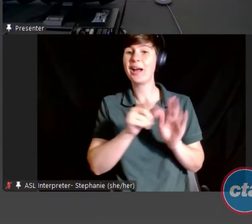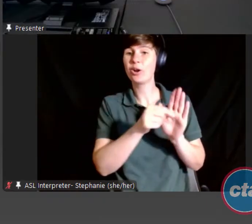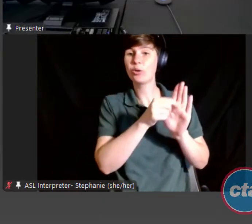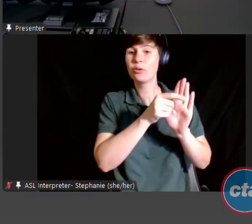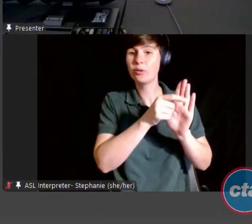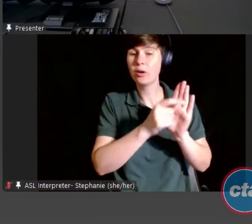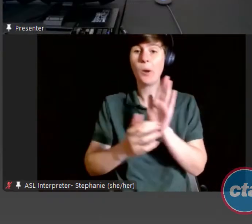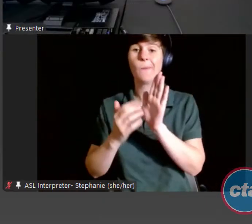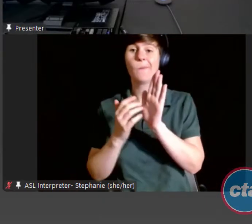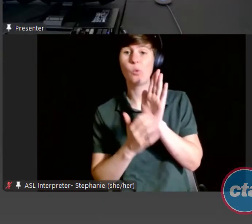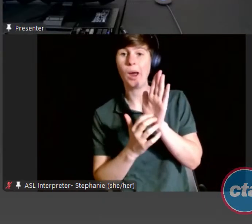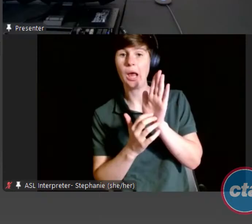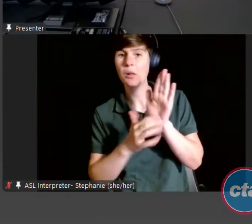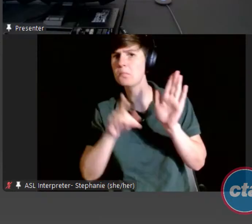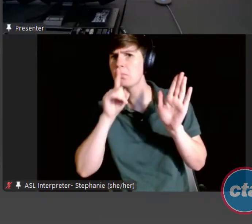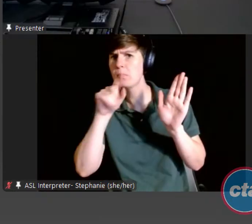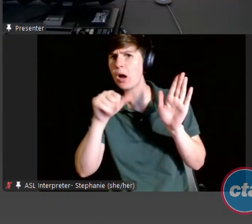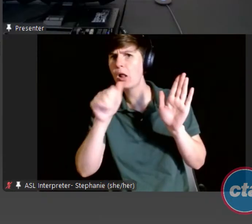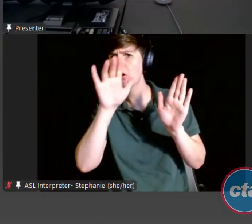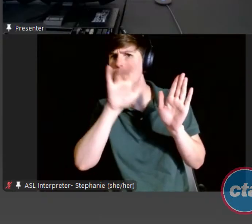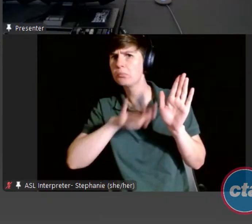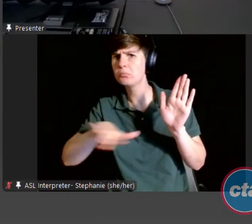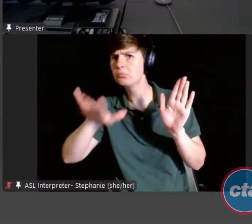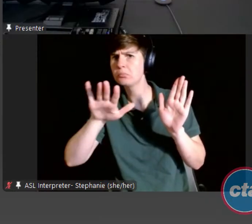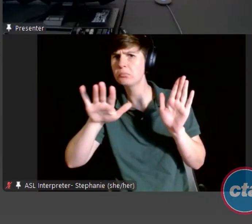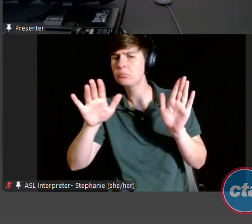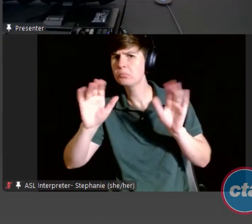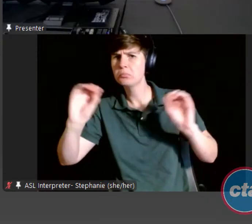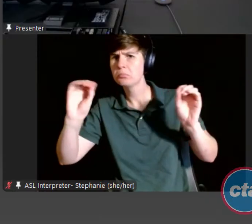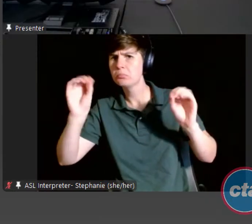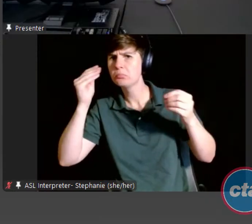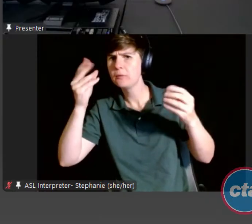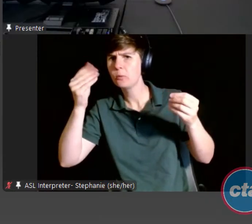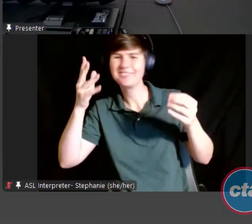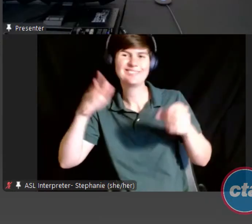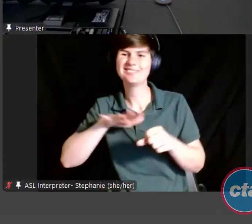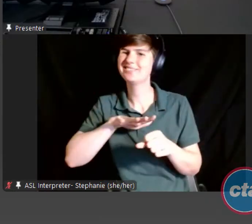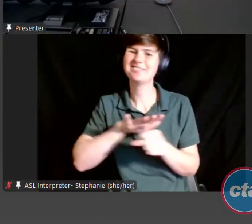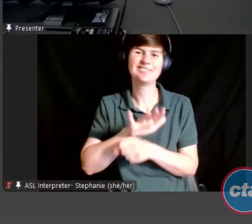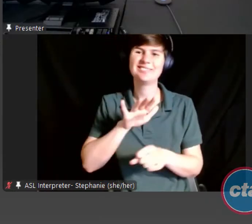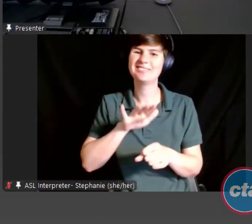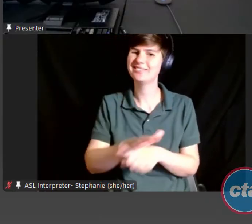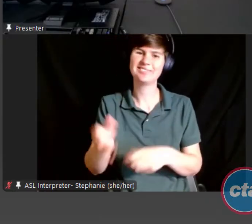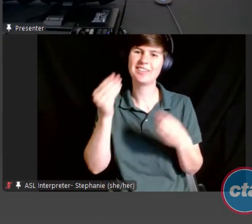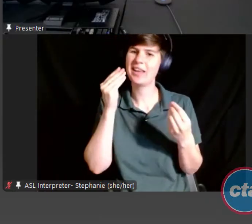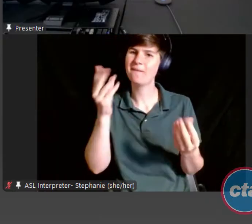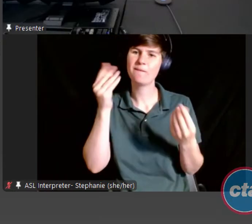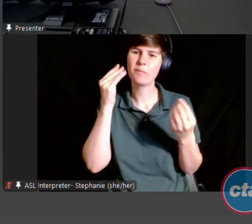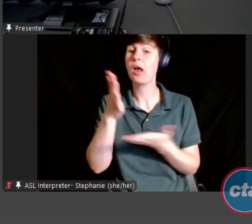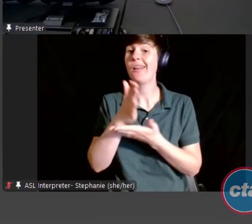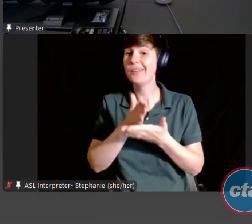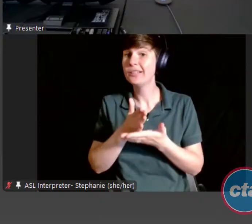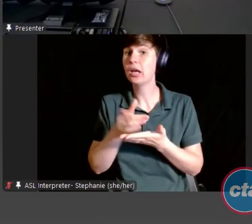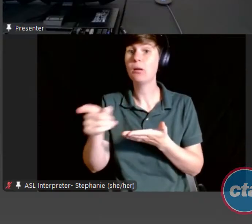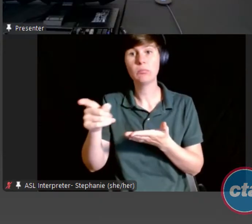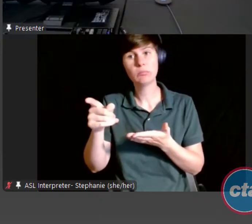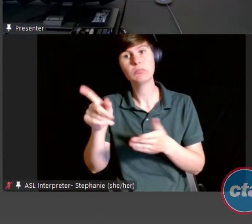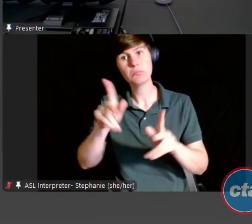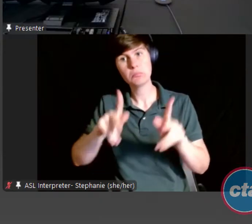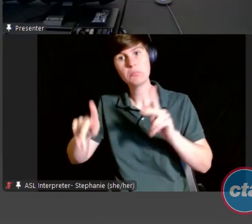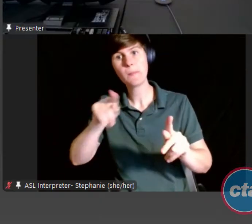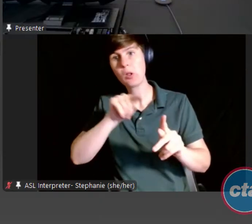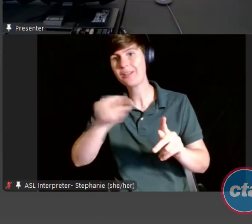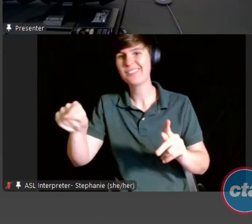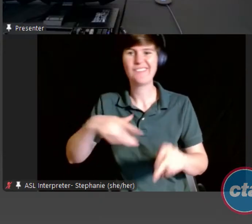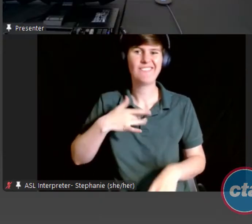but nothing else, were not enough not enough information for some of our key stakeholders.